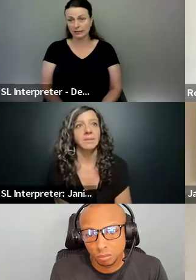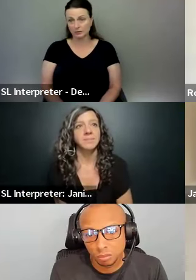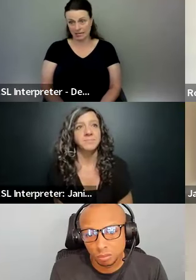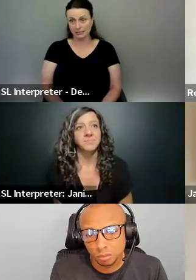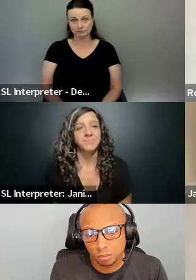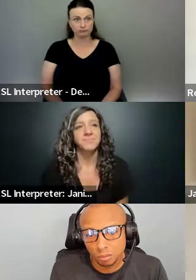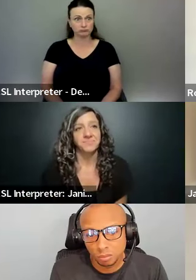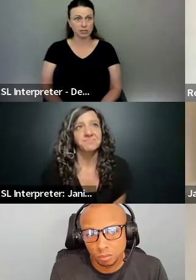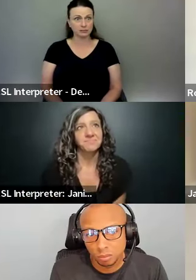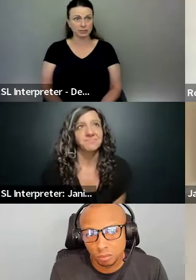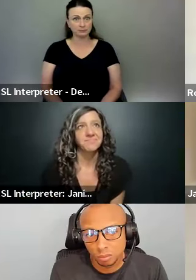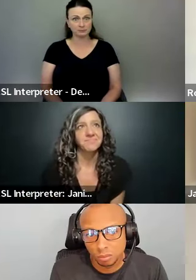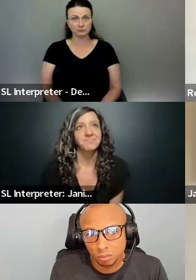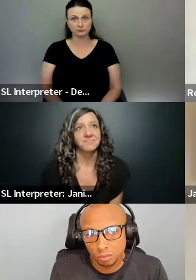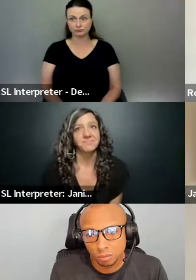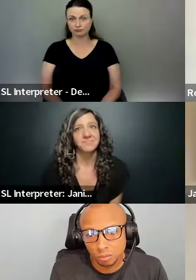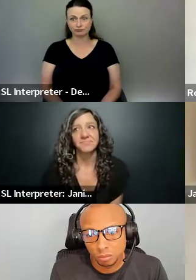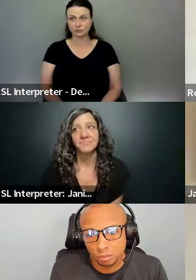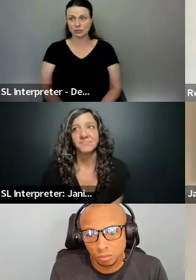at a later date, possibly.